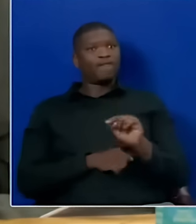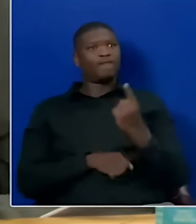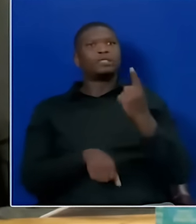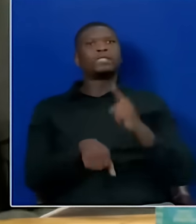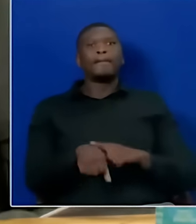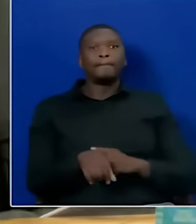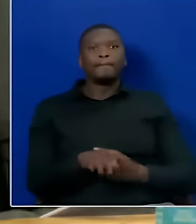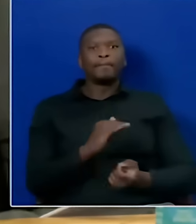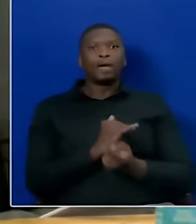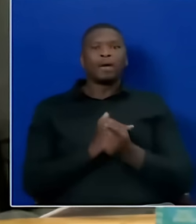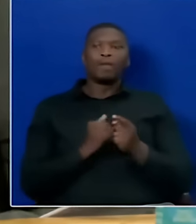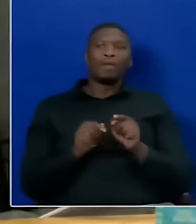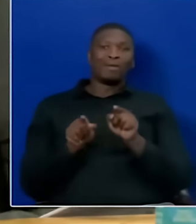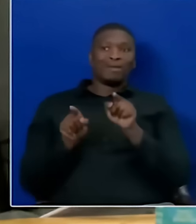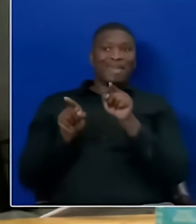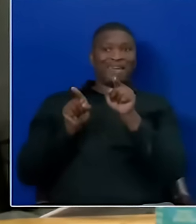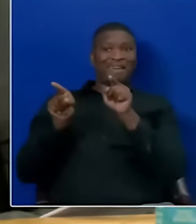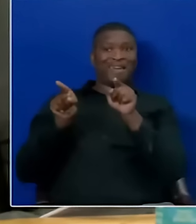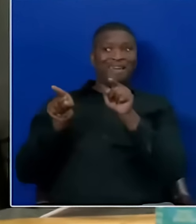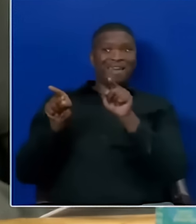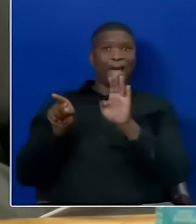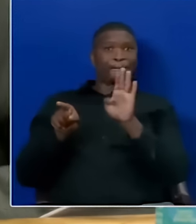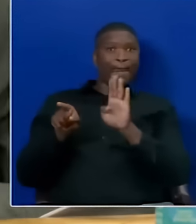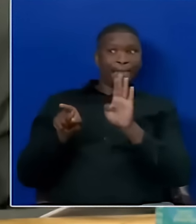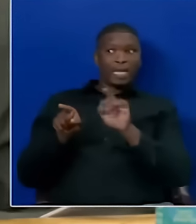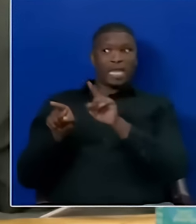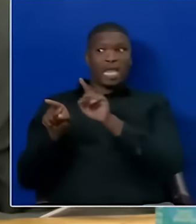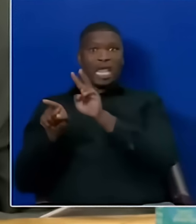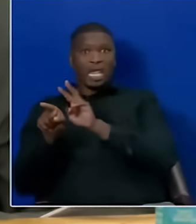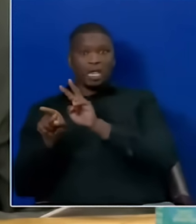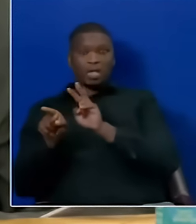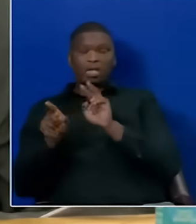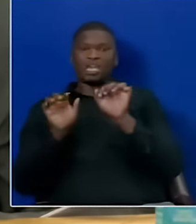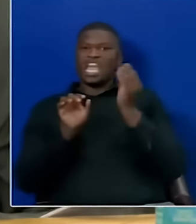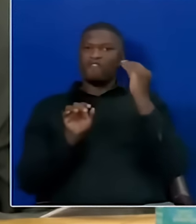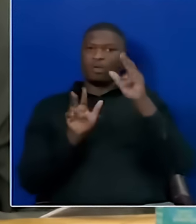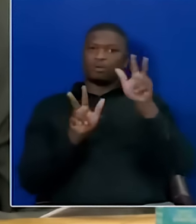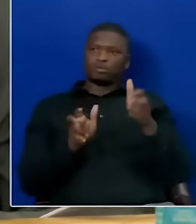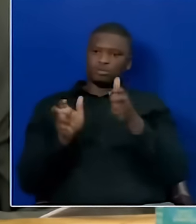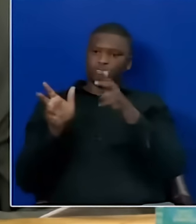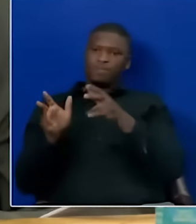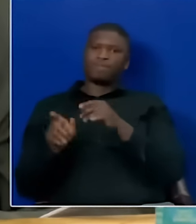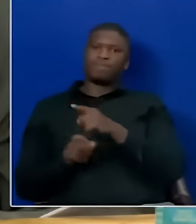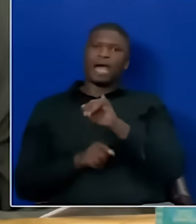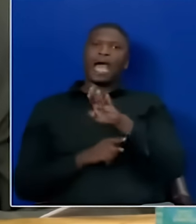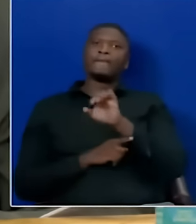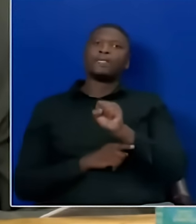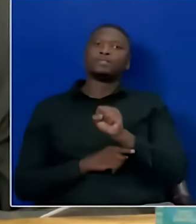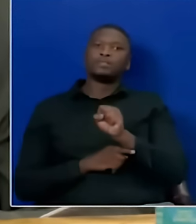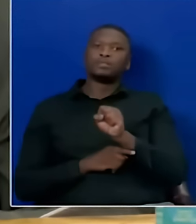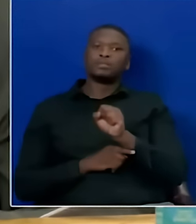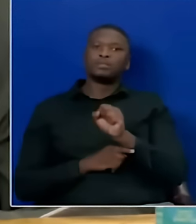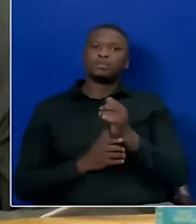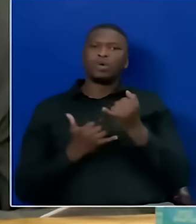weapons were entered onto ABIS. That is correct, Commissioners. Now, the allegation of the detectives is